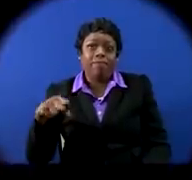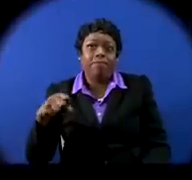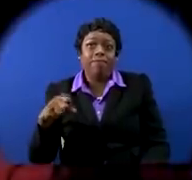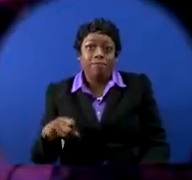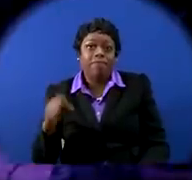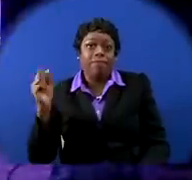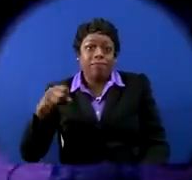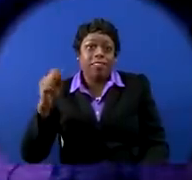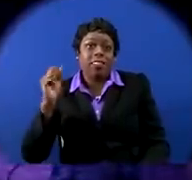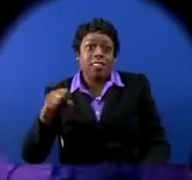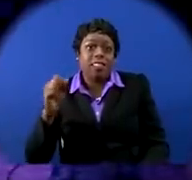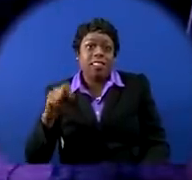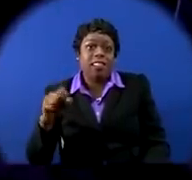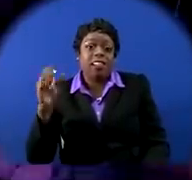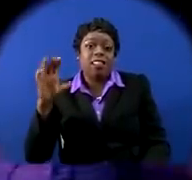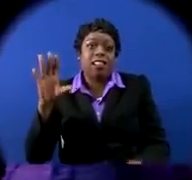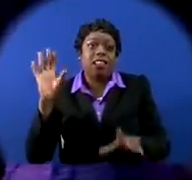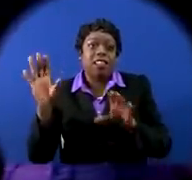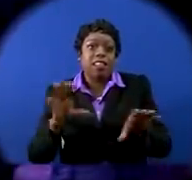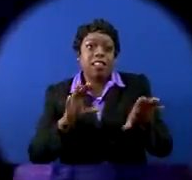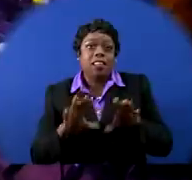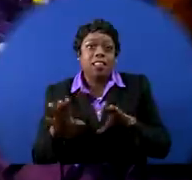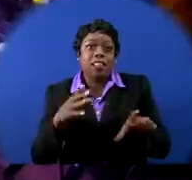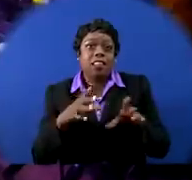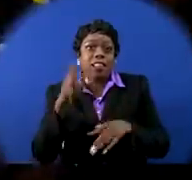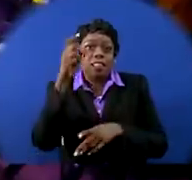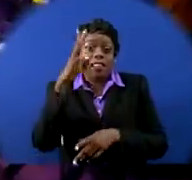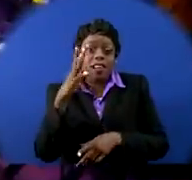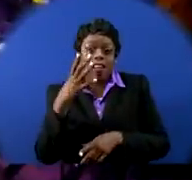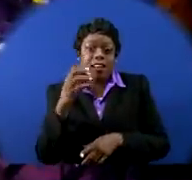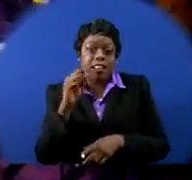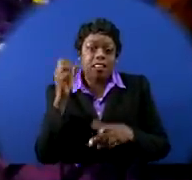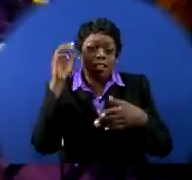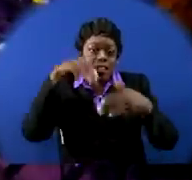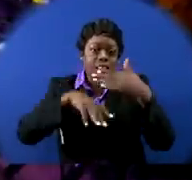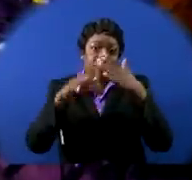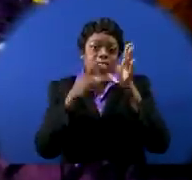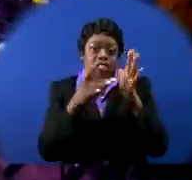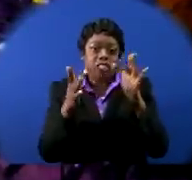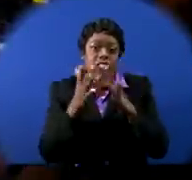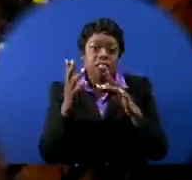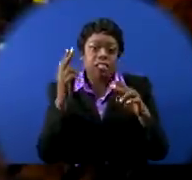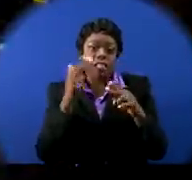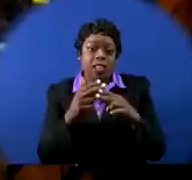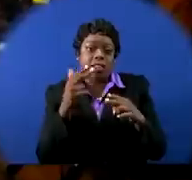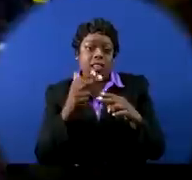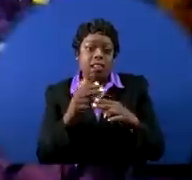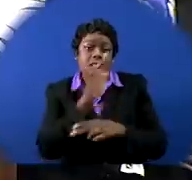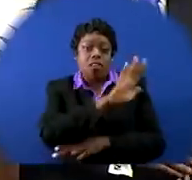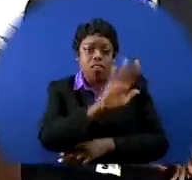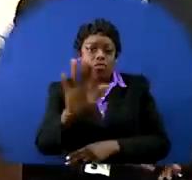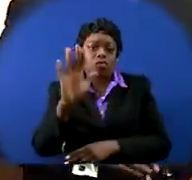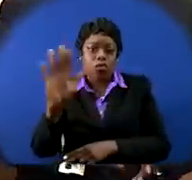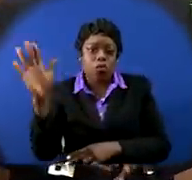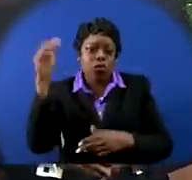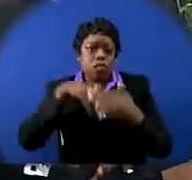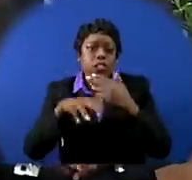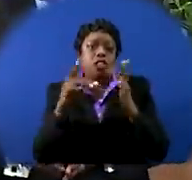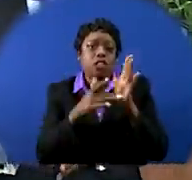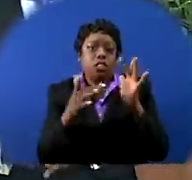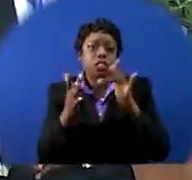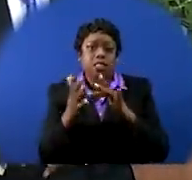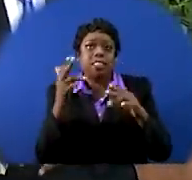Yes! Run, man, run. Victory is yours in Jesus' name. Run.